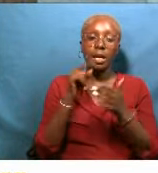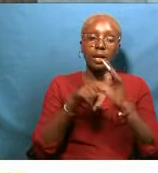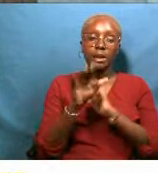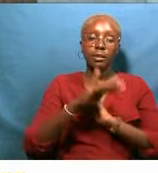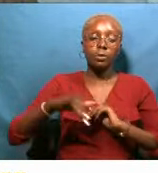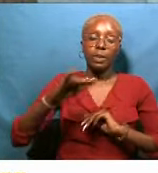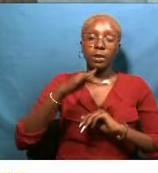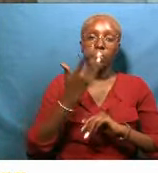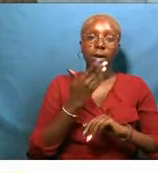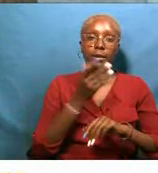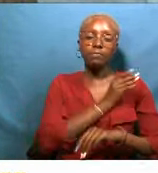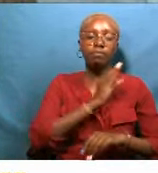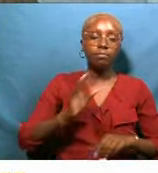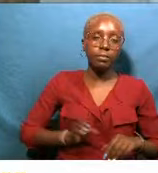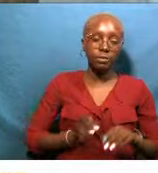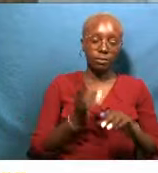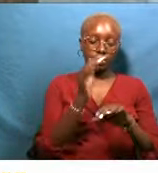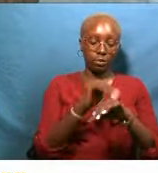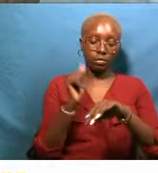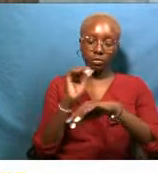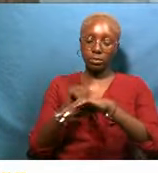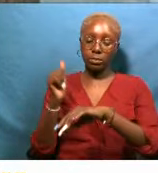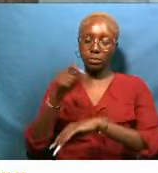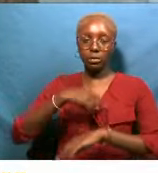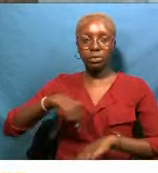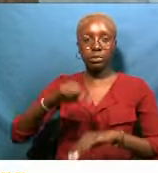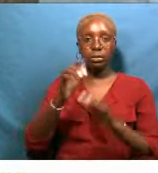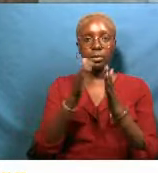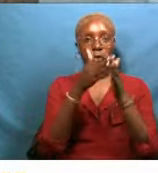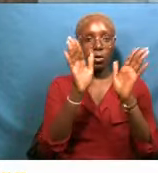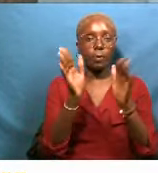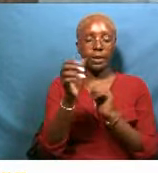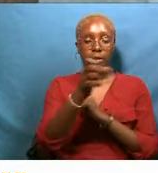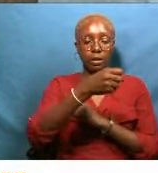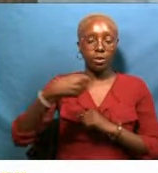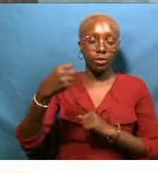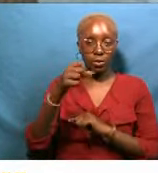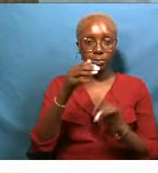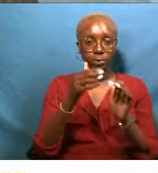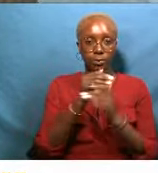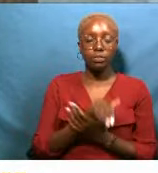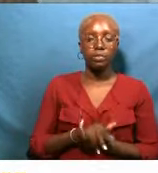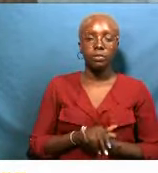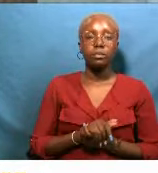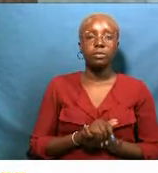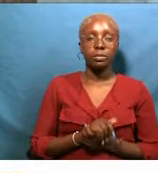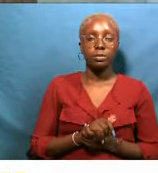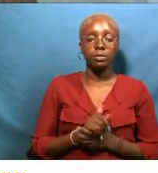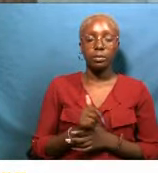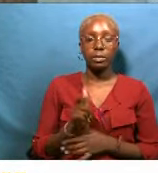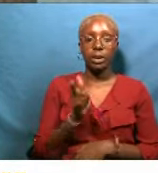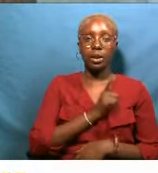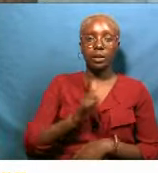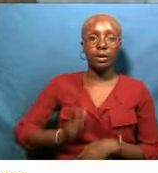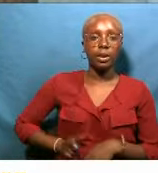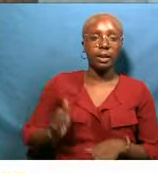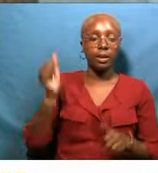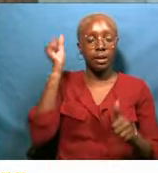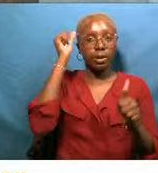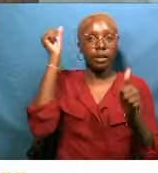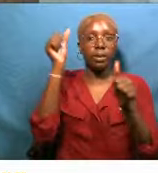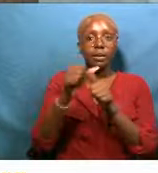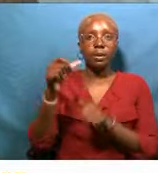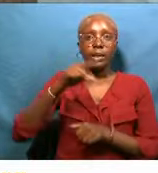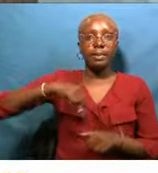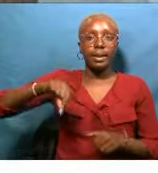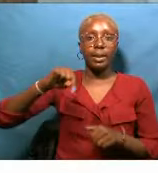us. Open the door. Open the door. The risen Lord is reminding us that